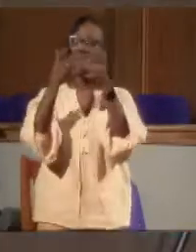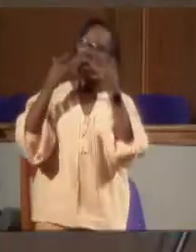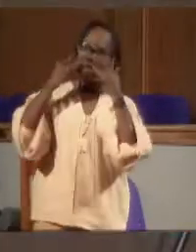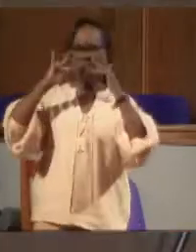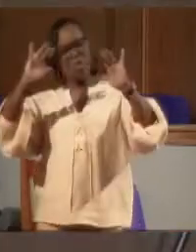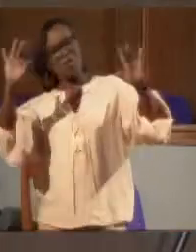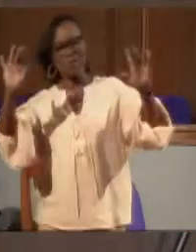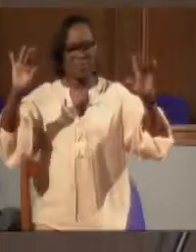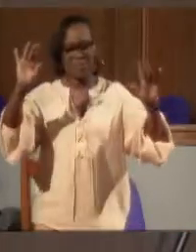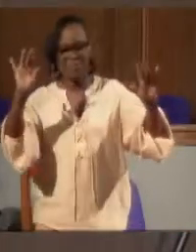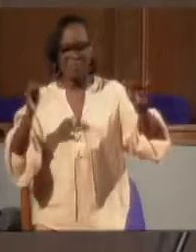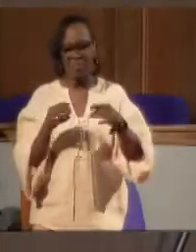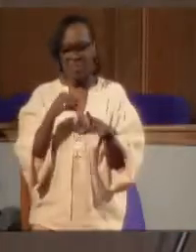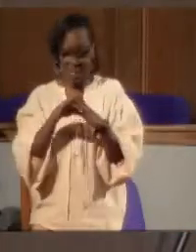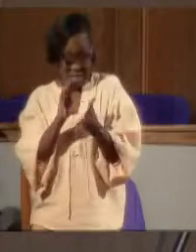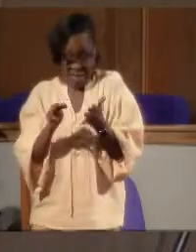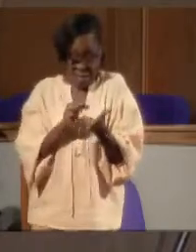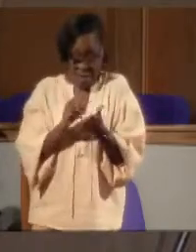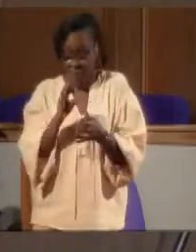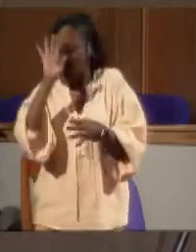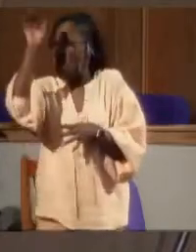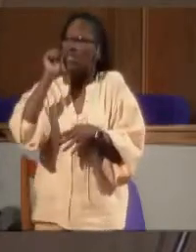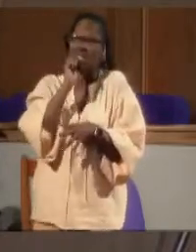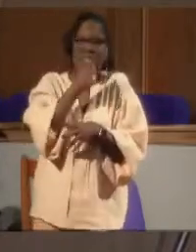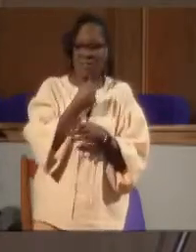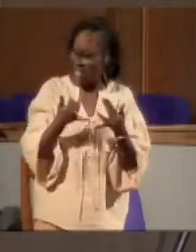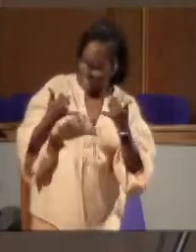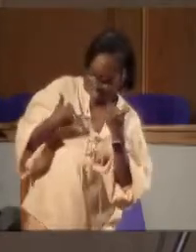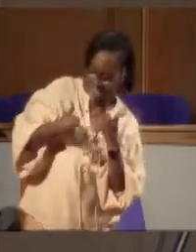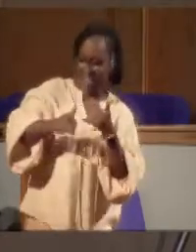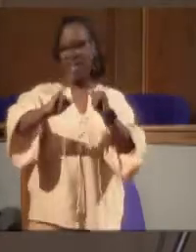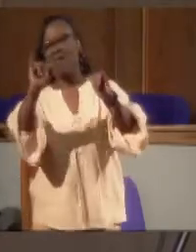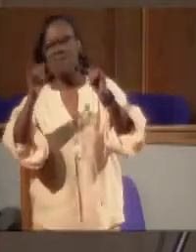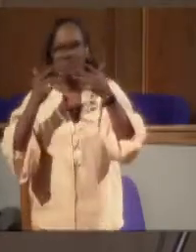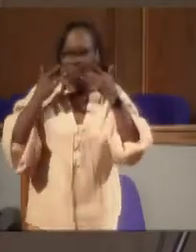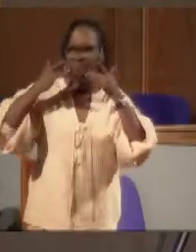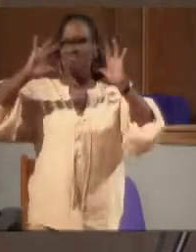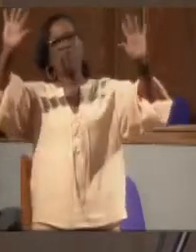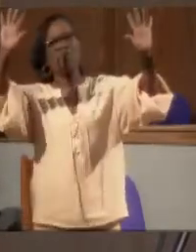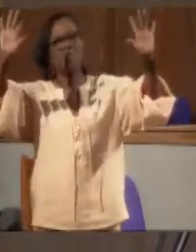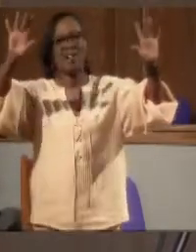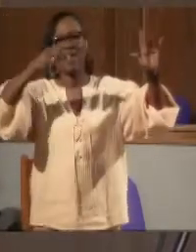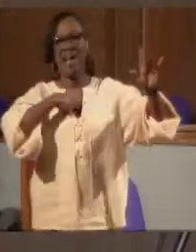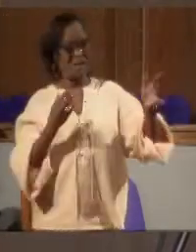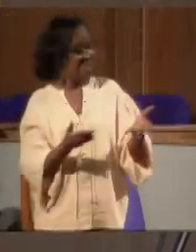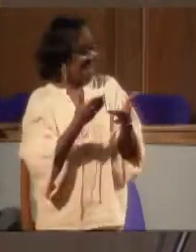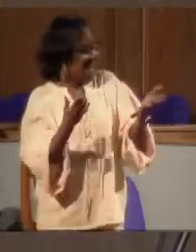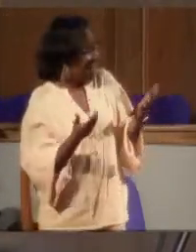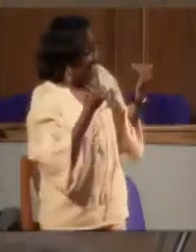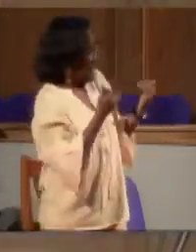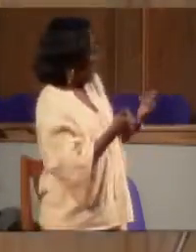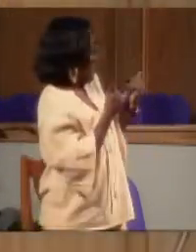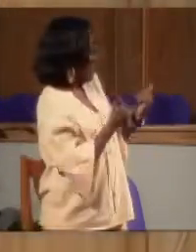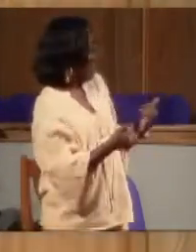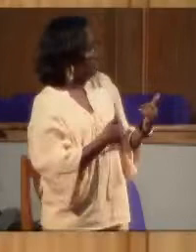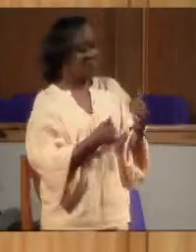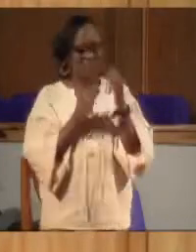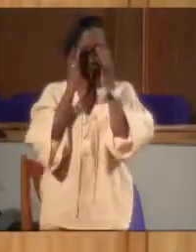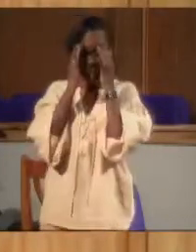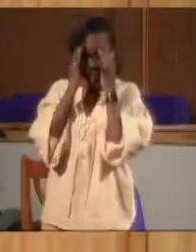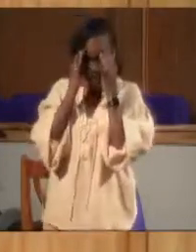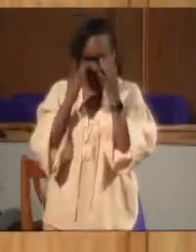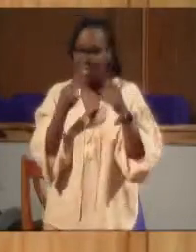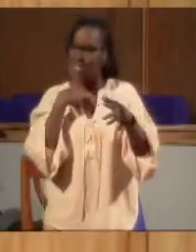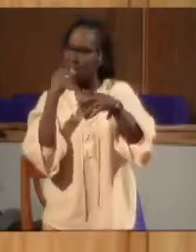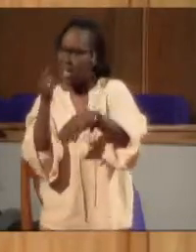God. Even in the midst of your suffering, he is still a miracle working God. I came by here, newsflash, to